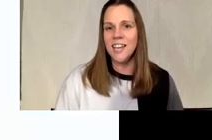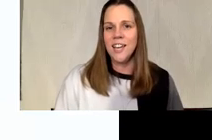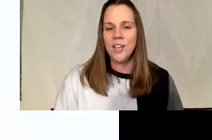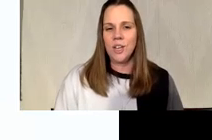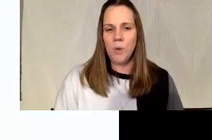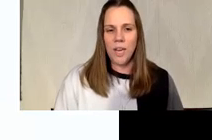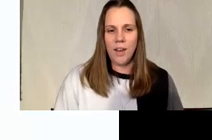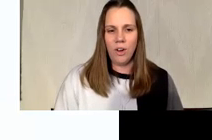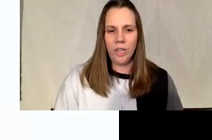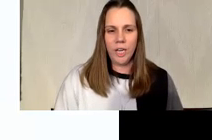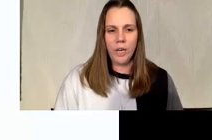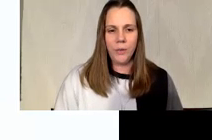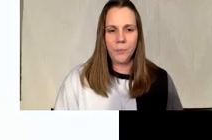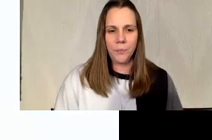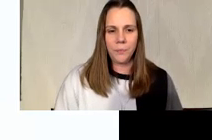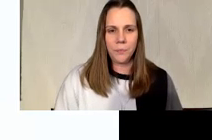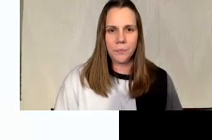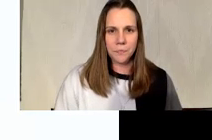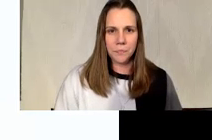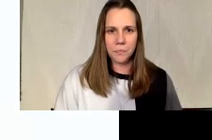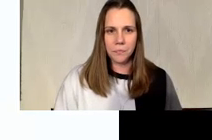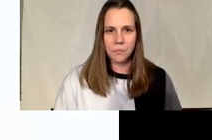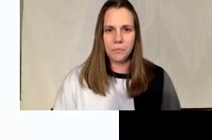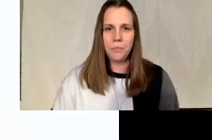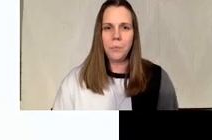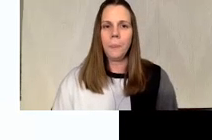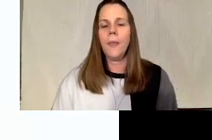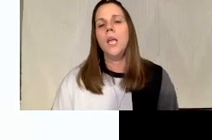babies communicate earlier.